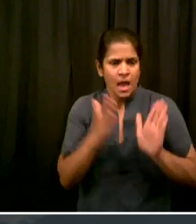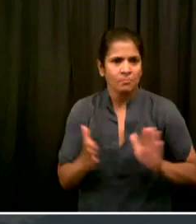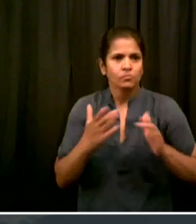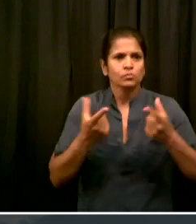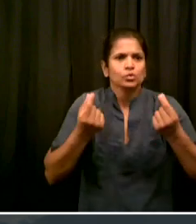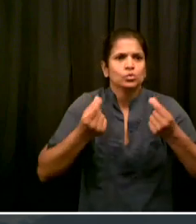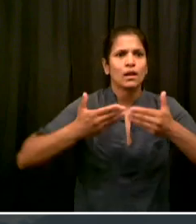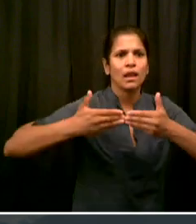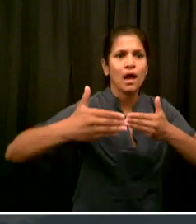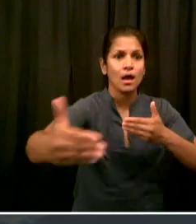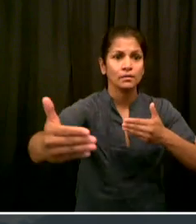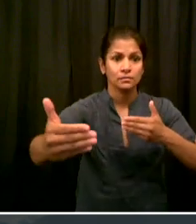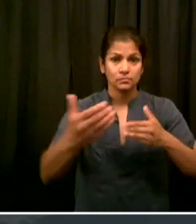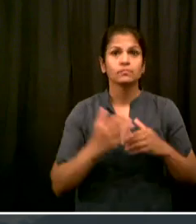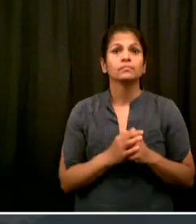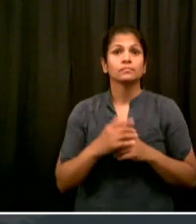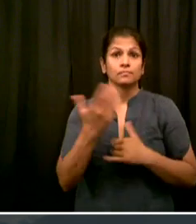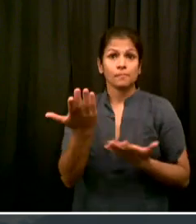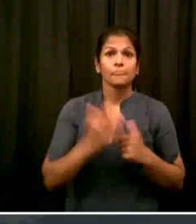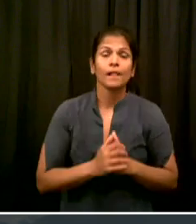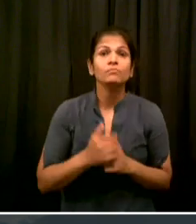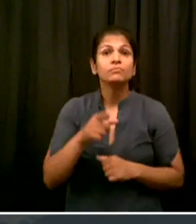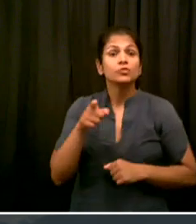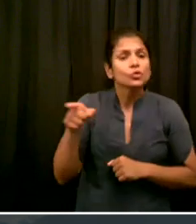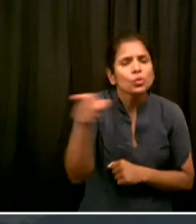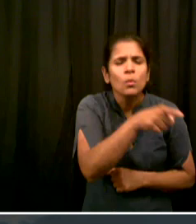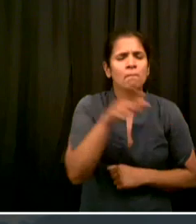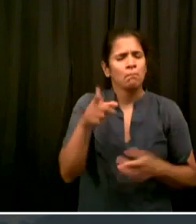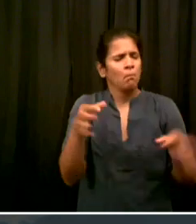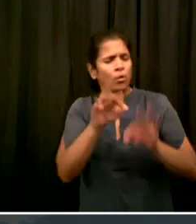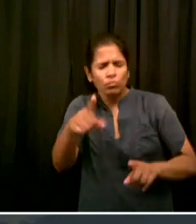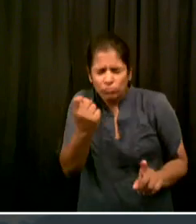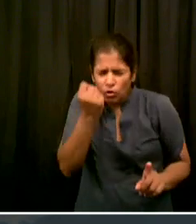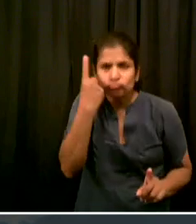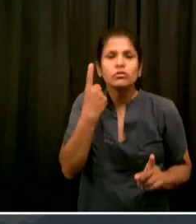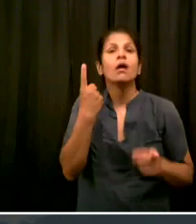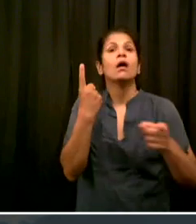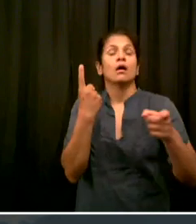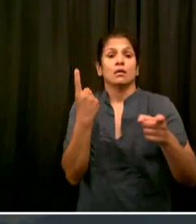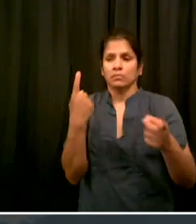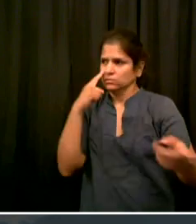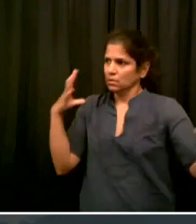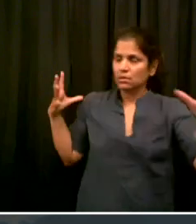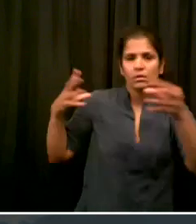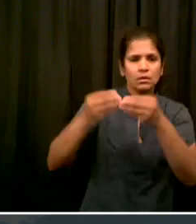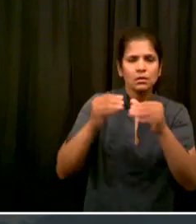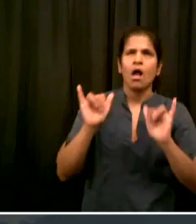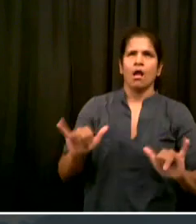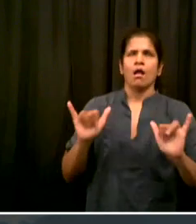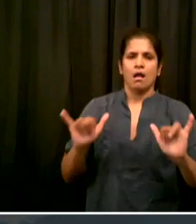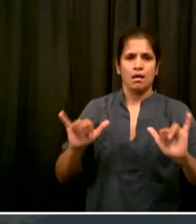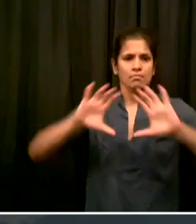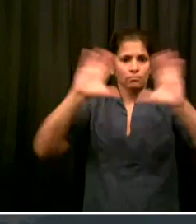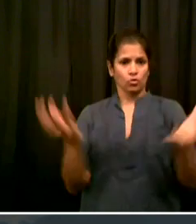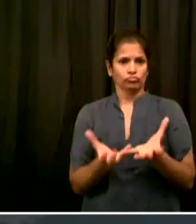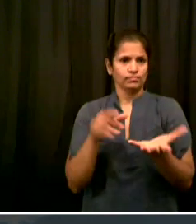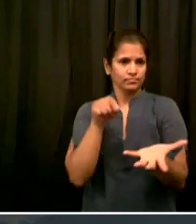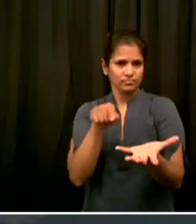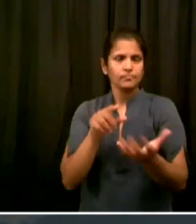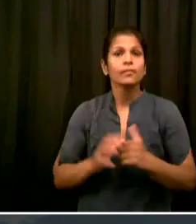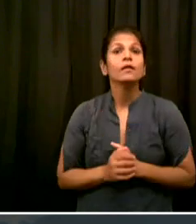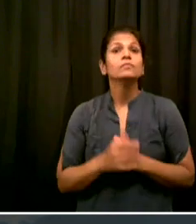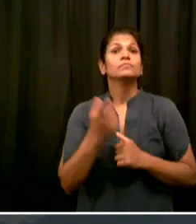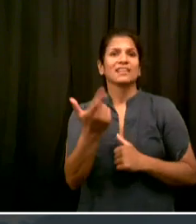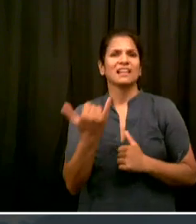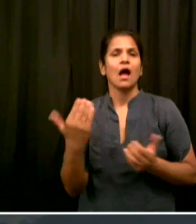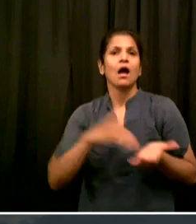are safe. Now, we've looked at what has worked in a variety of countries, and we've created a new gold